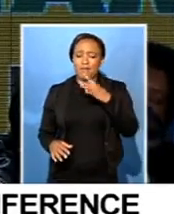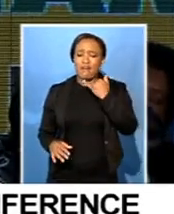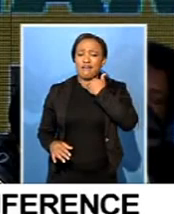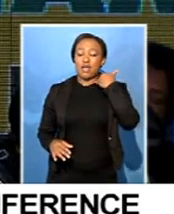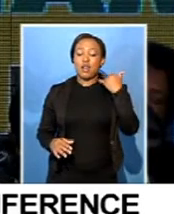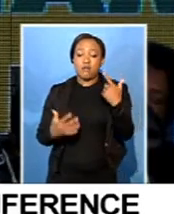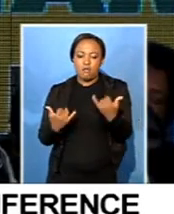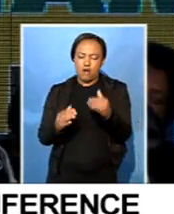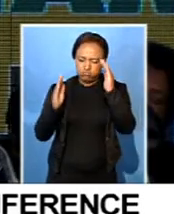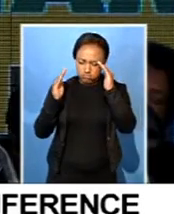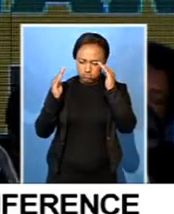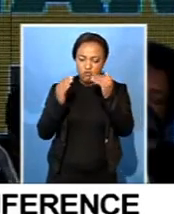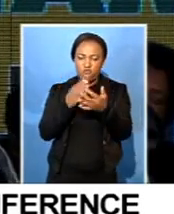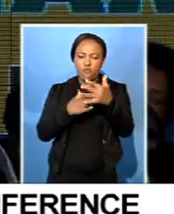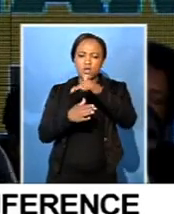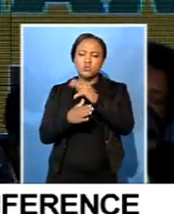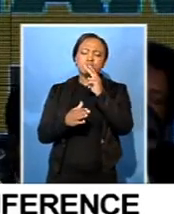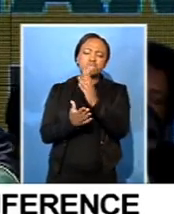crime, and the police